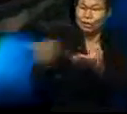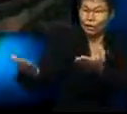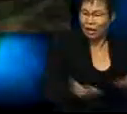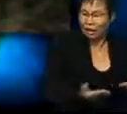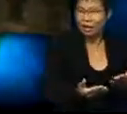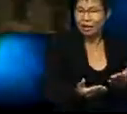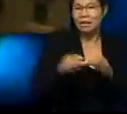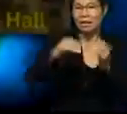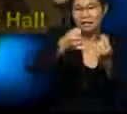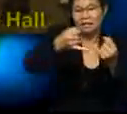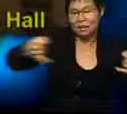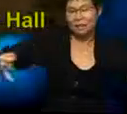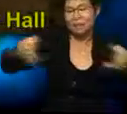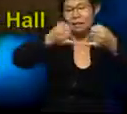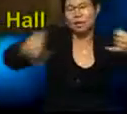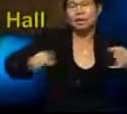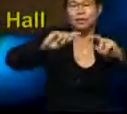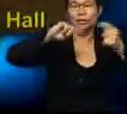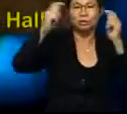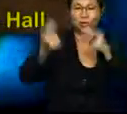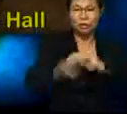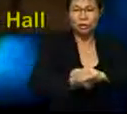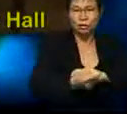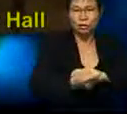by cables to the transformer hall.